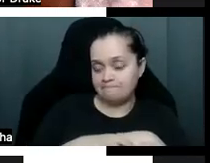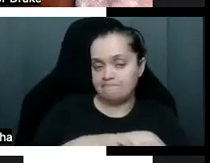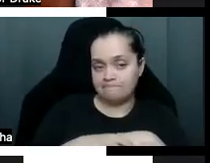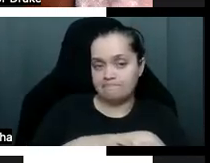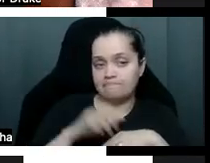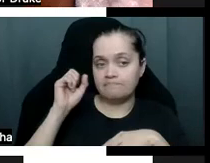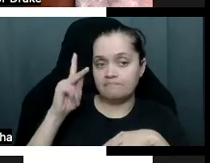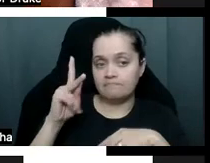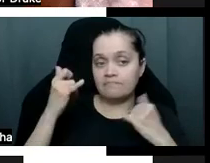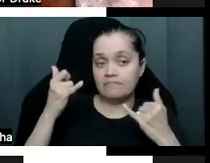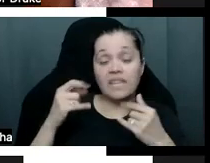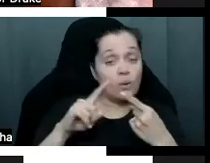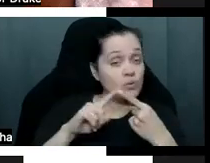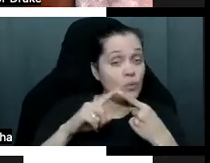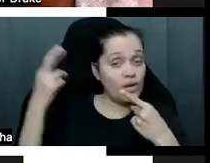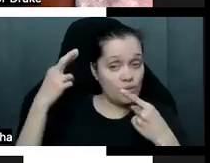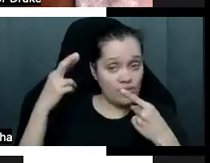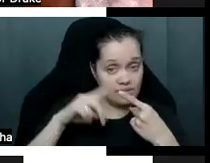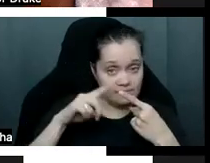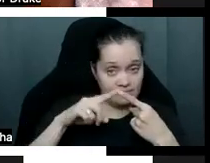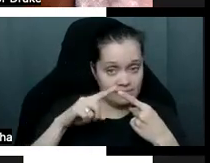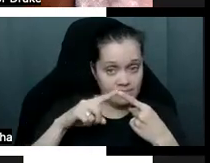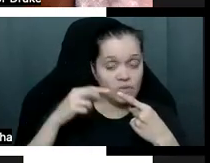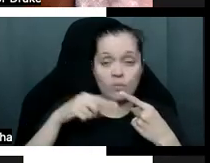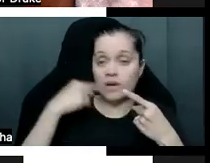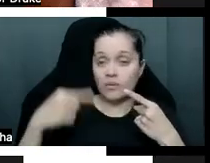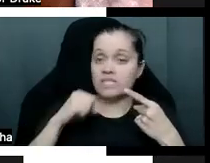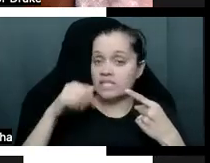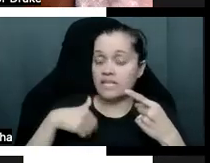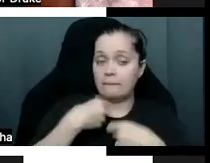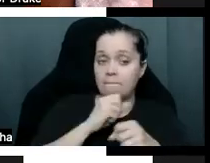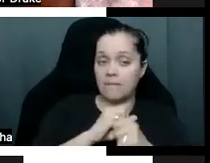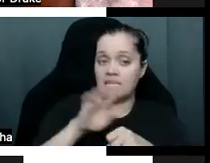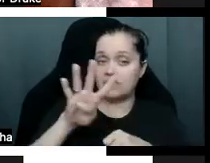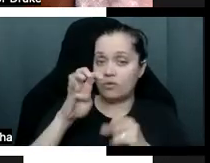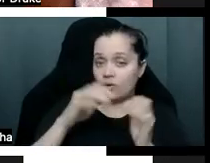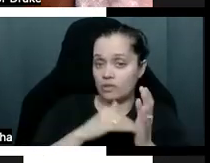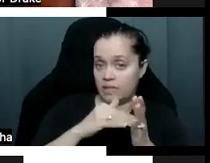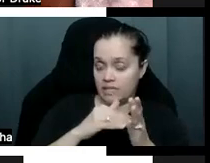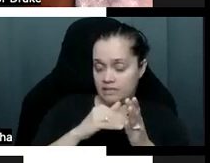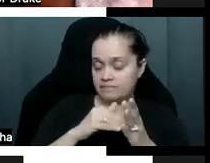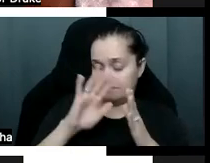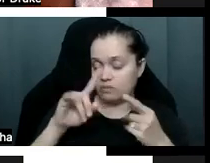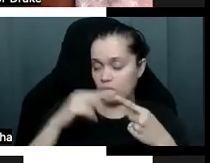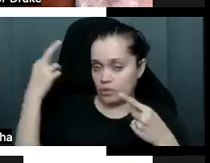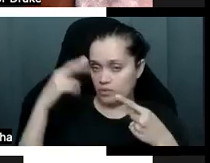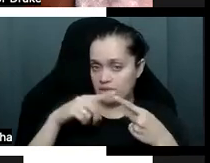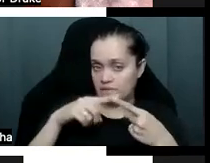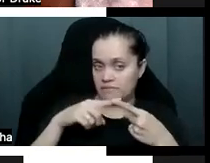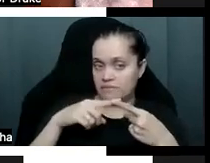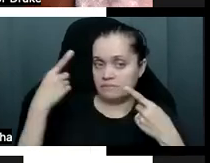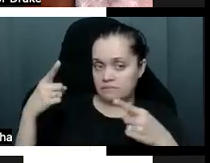All right. That was one reason why Russia did not make it to 400 million. The demographic transition